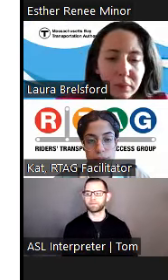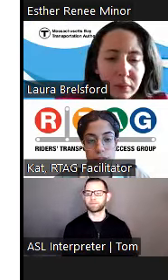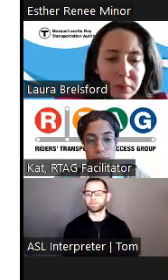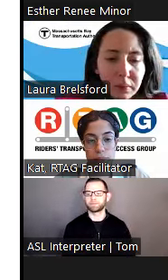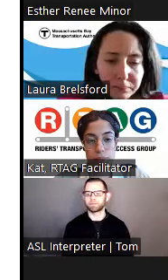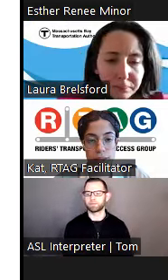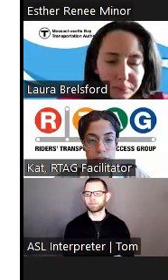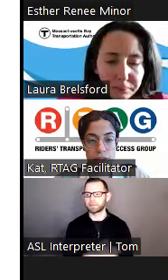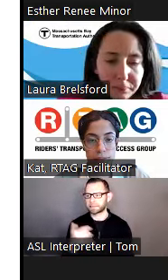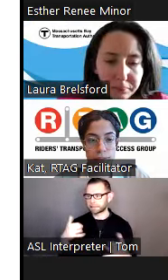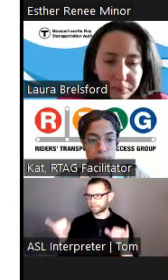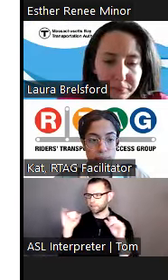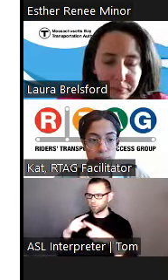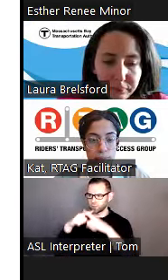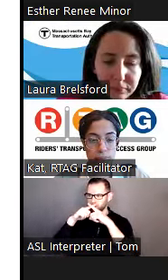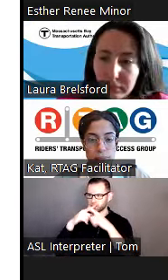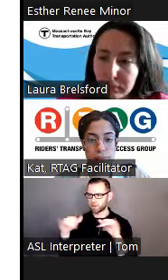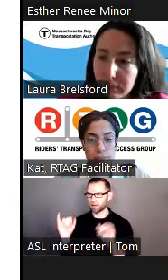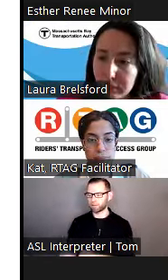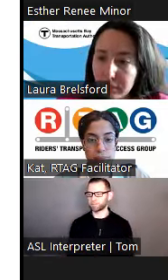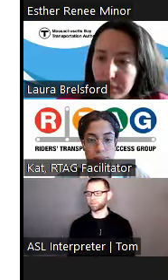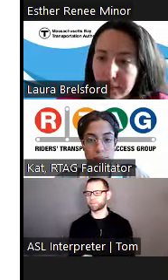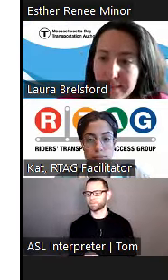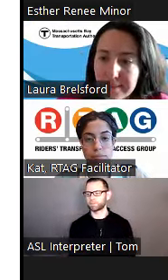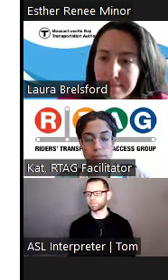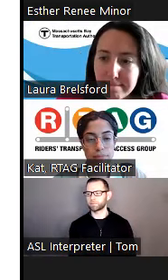You are still muted, Esther.